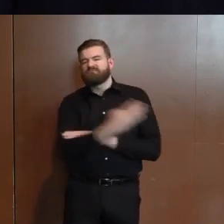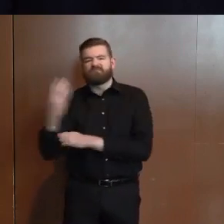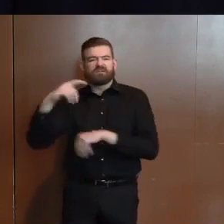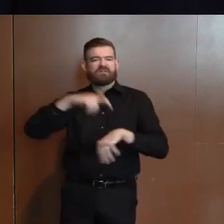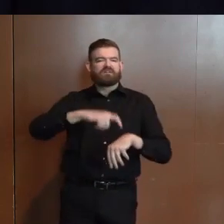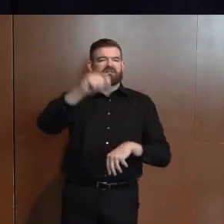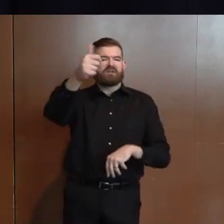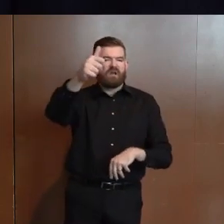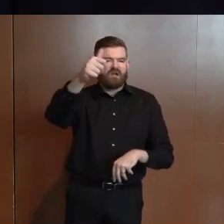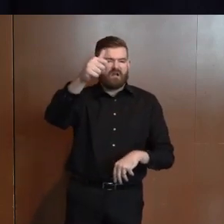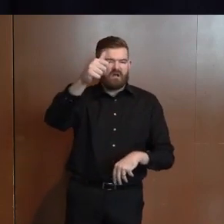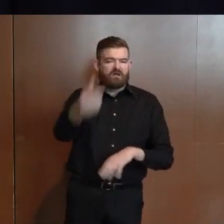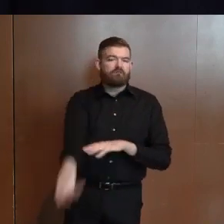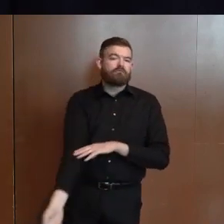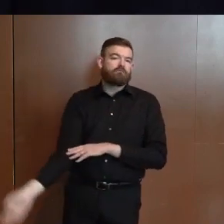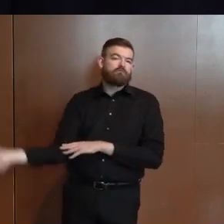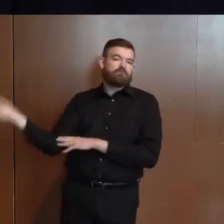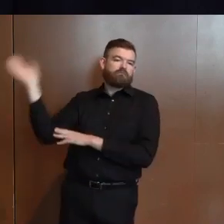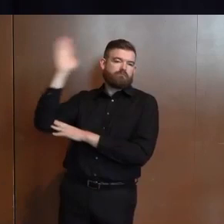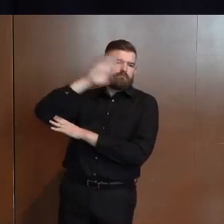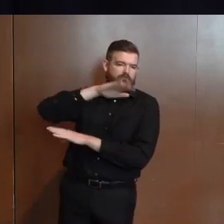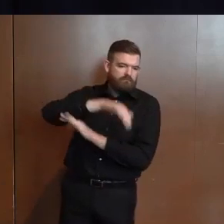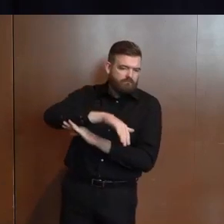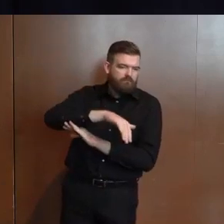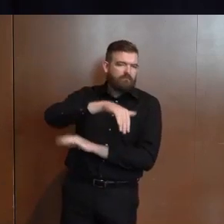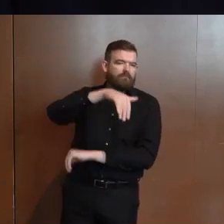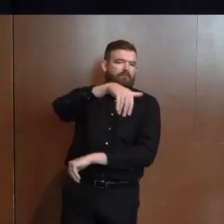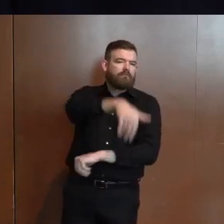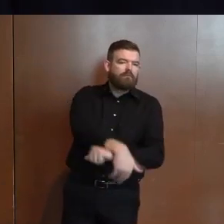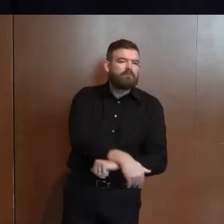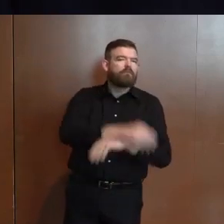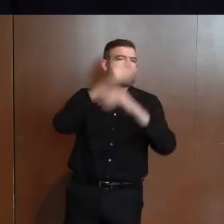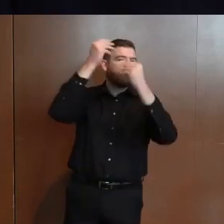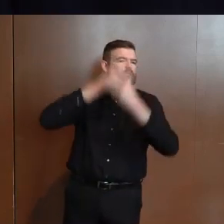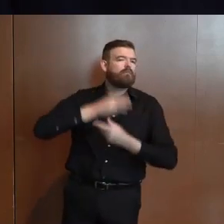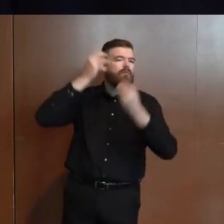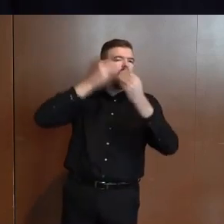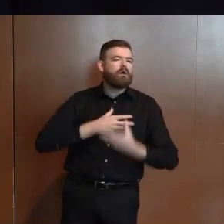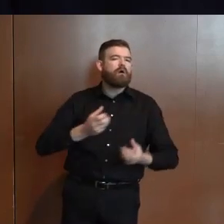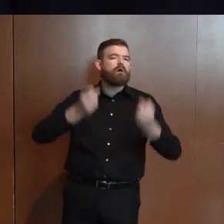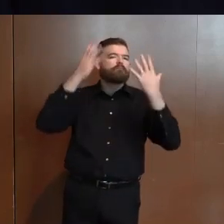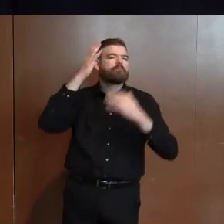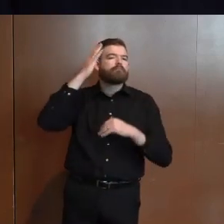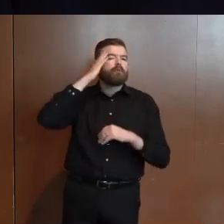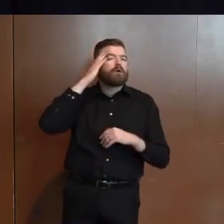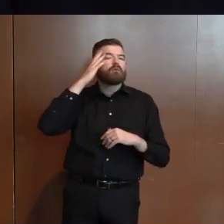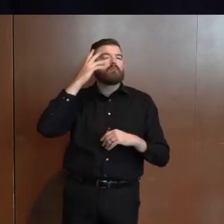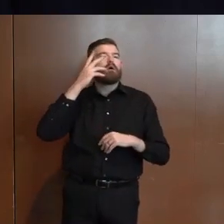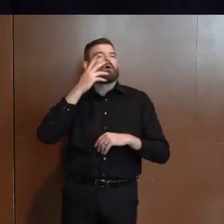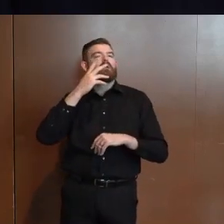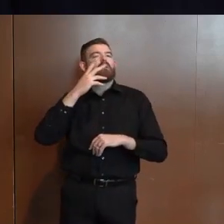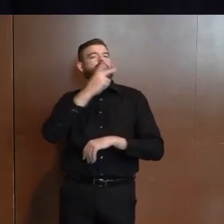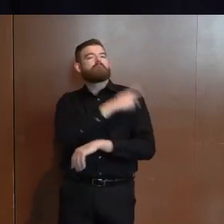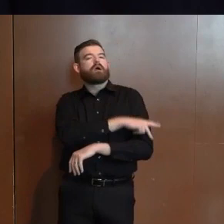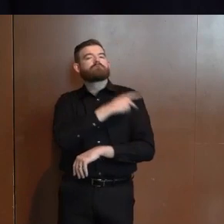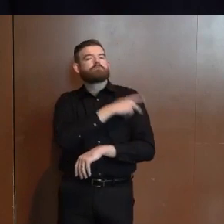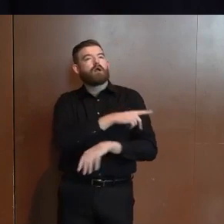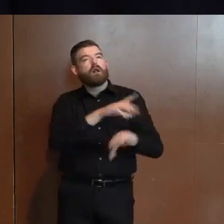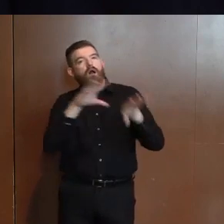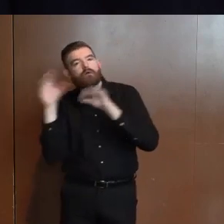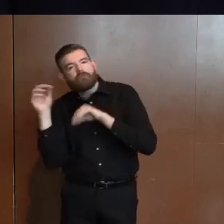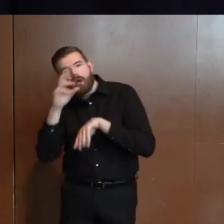end of the evening shift, because the constant movement of patients in and out of a hospital emergency room and